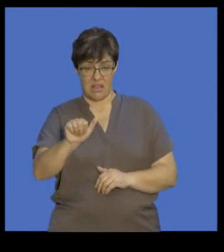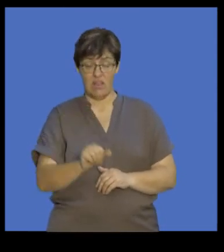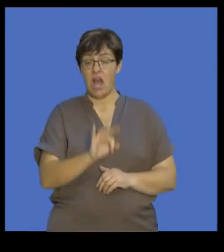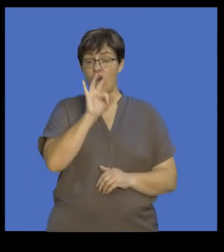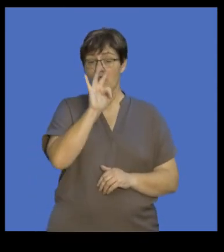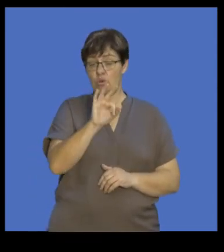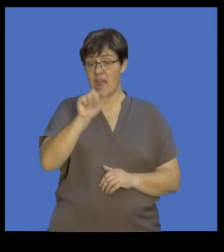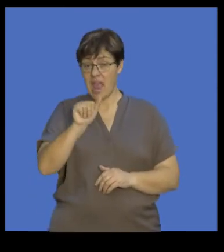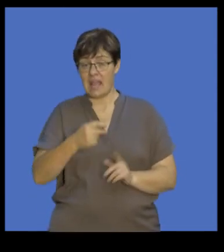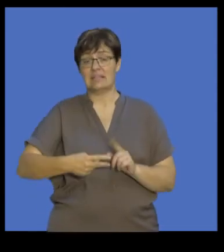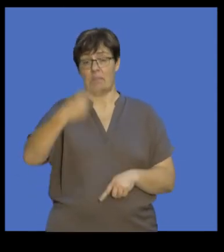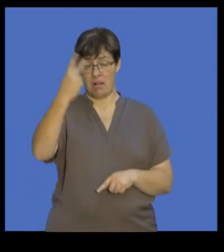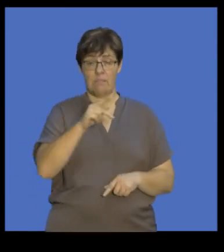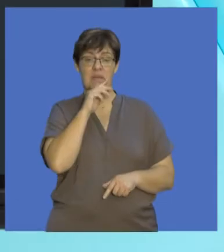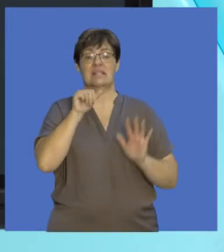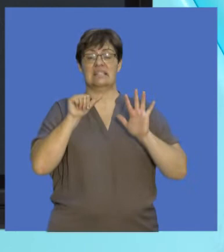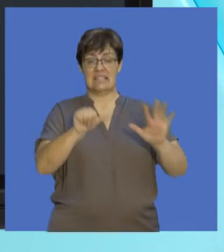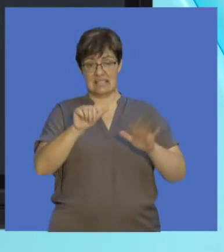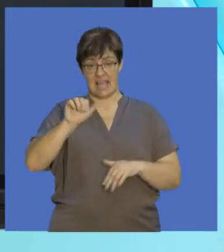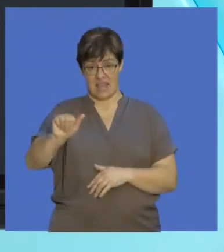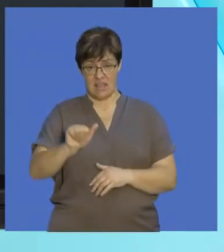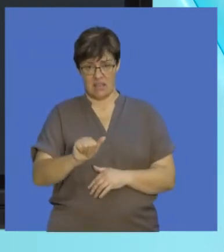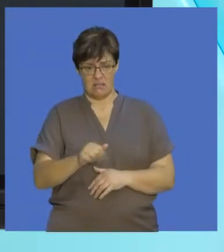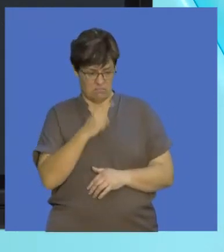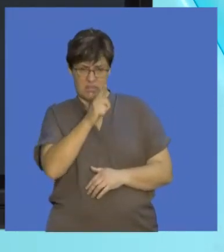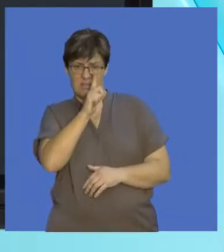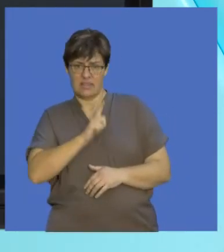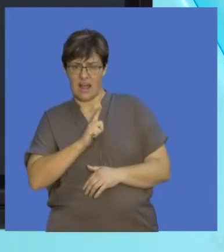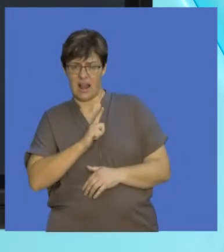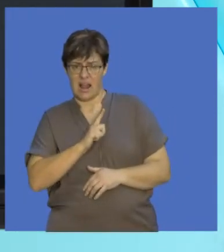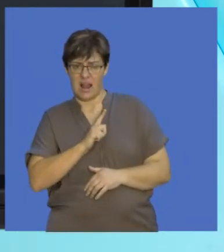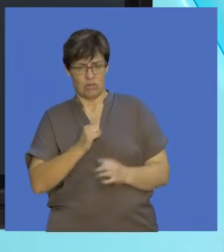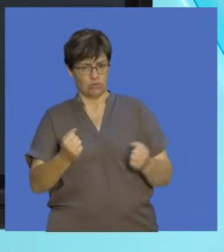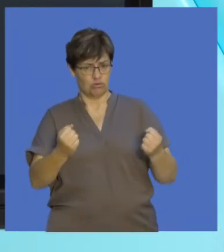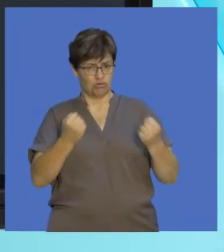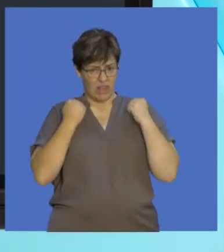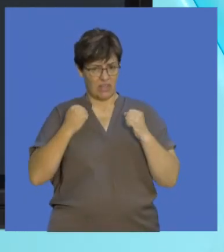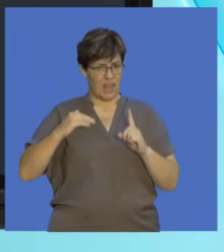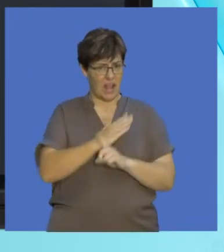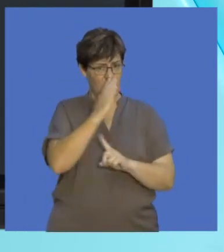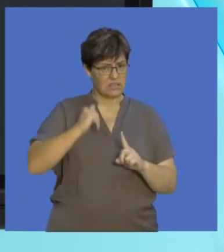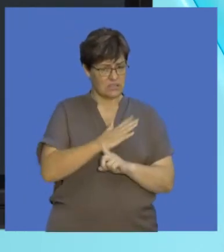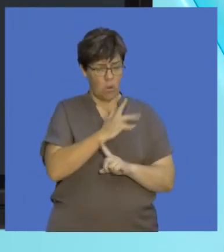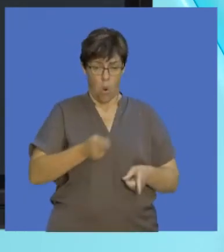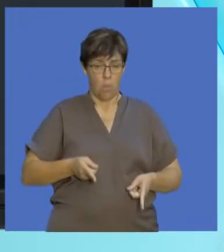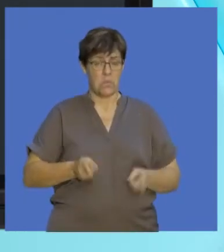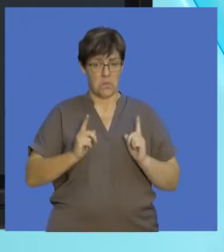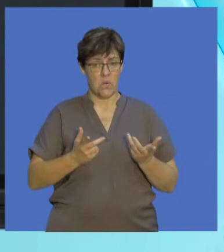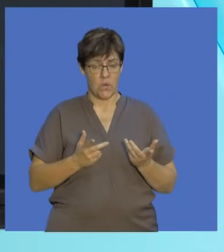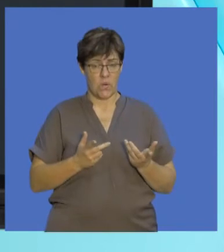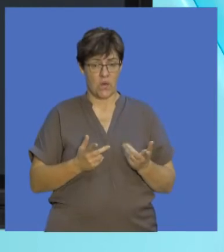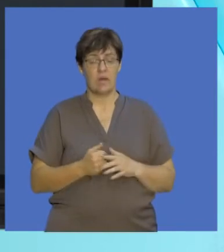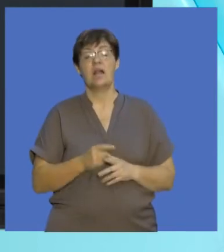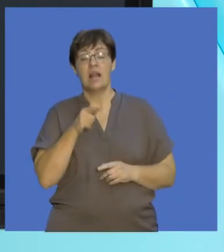amperes, what do we have? We've got 6 amperes. Now, what does that tell us about the current strength or the current intensity? Or